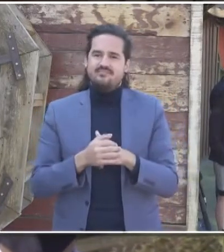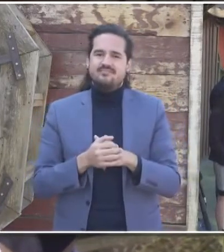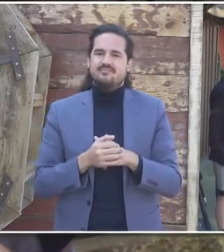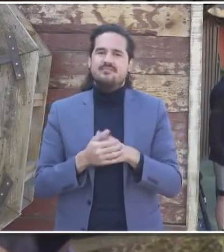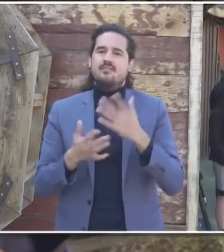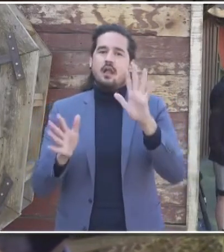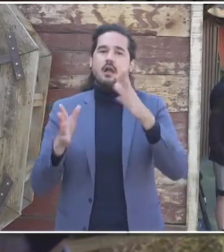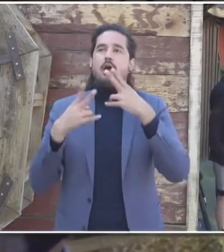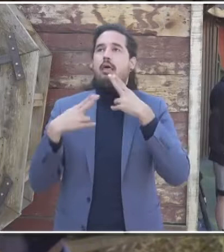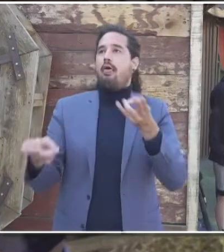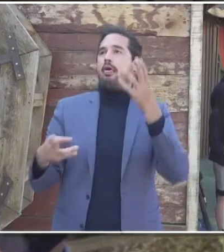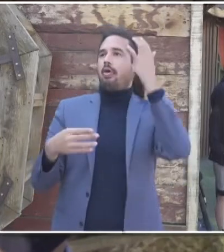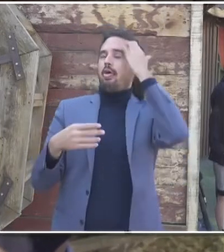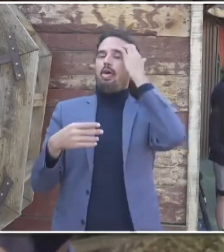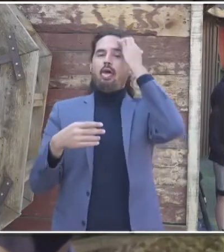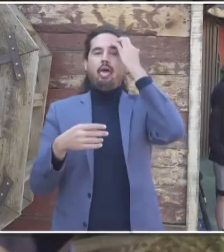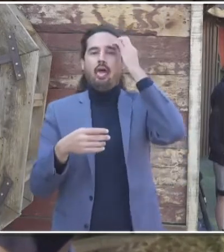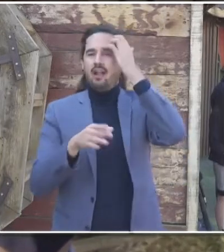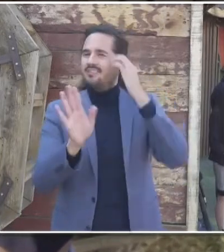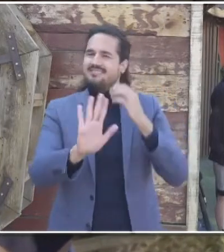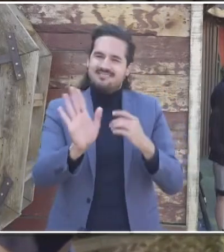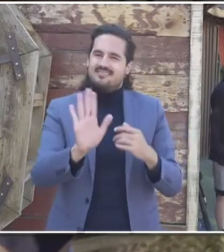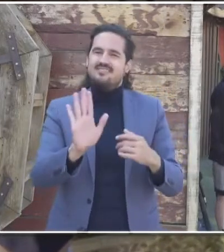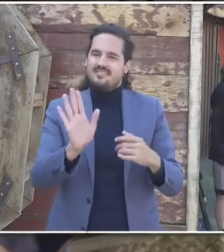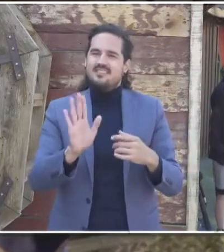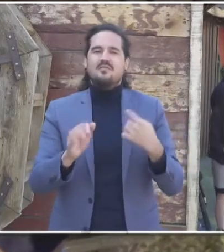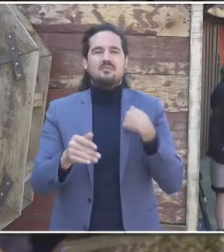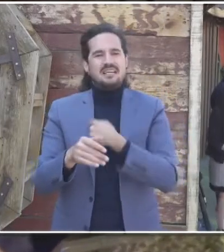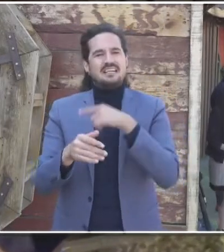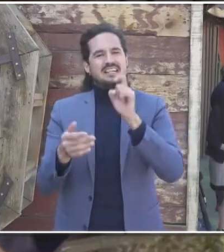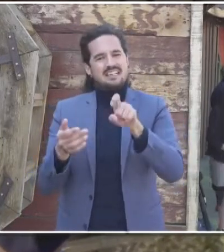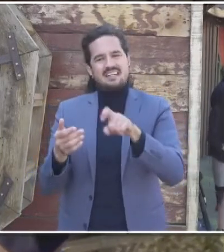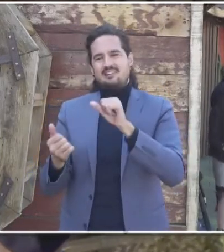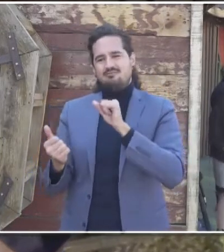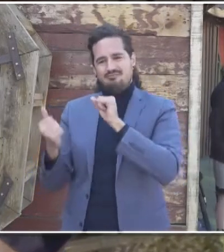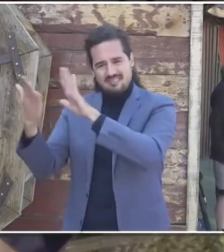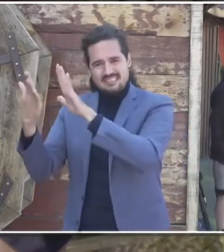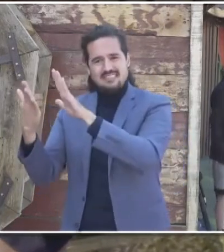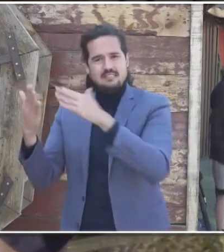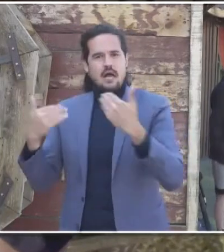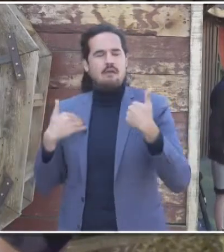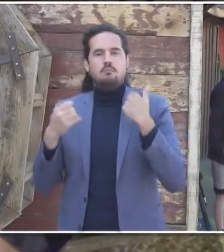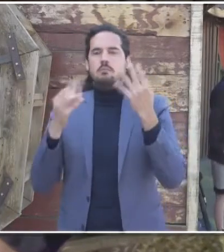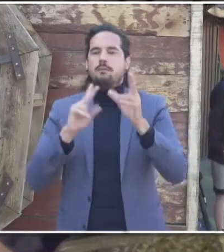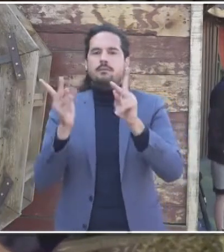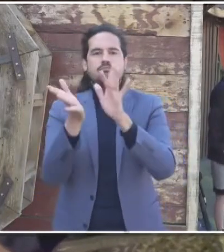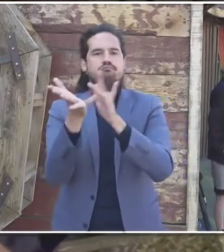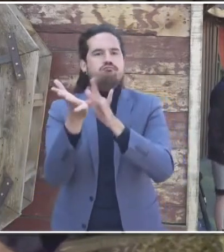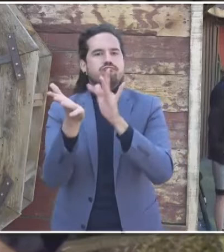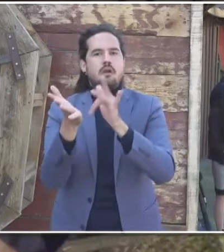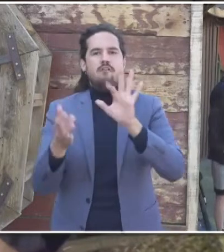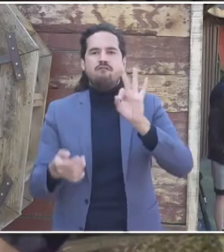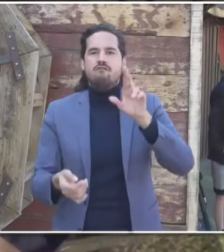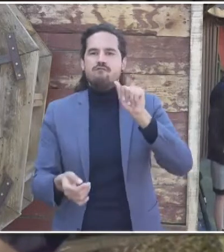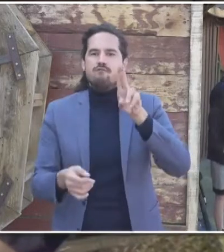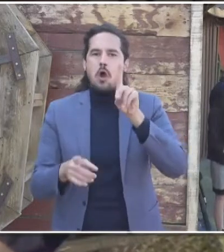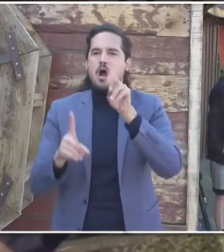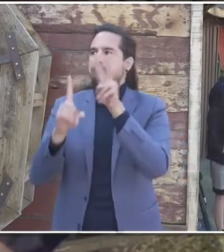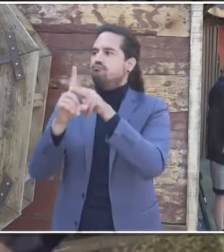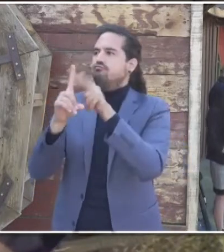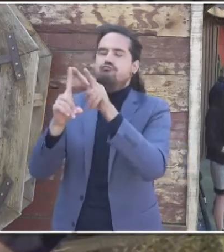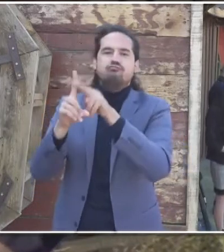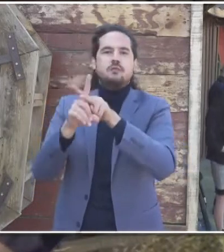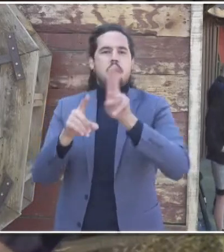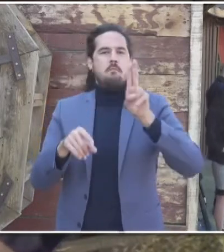a way that addresses this rampant fraud we've seen all across the United States. So we want to do that with verification, and we want to do it